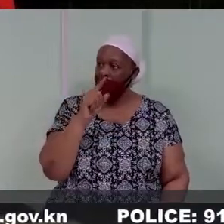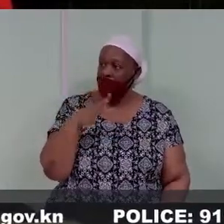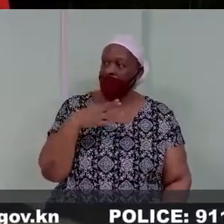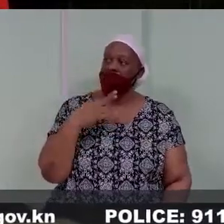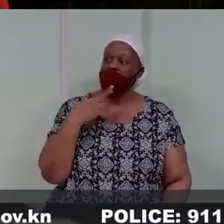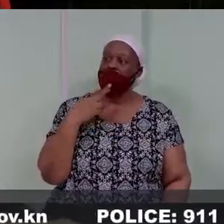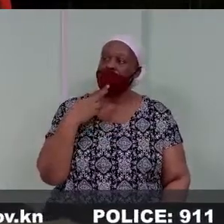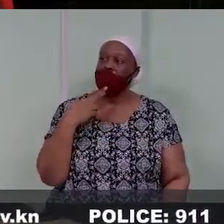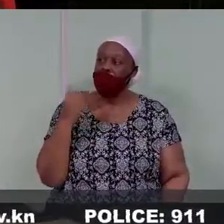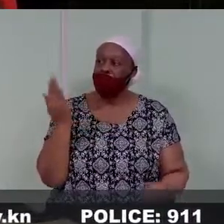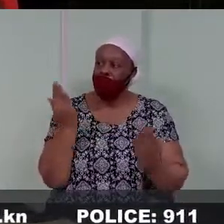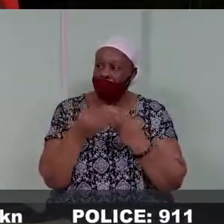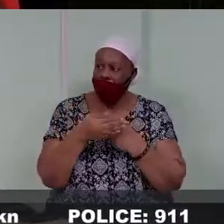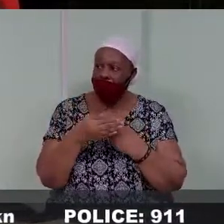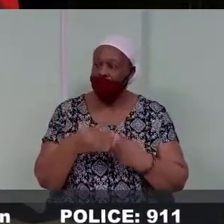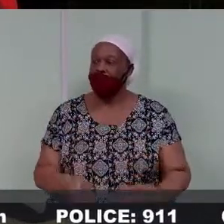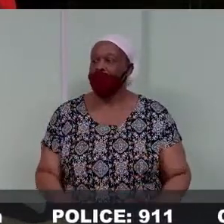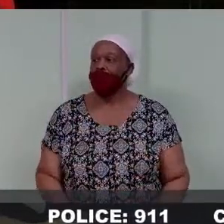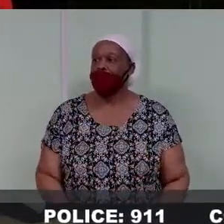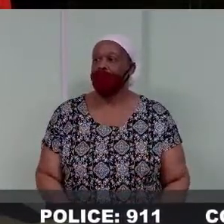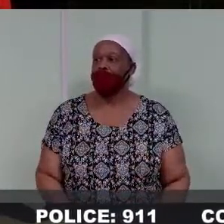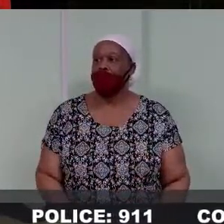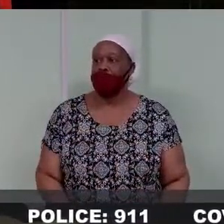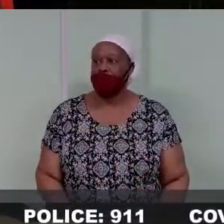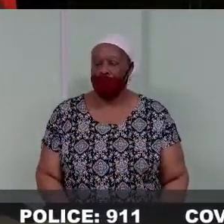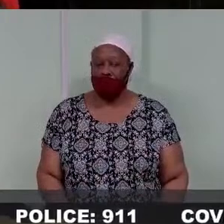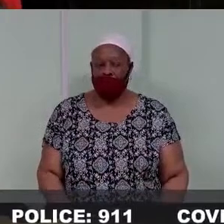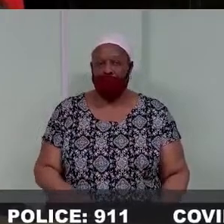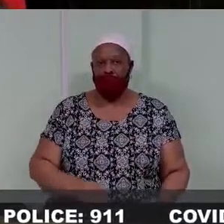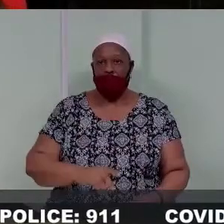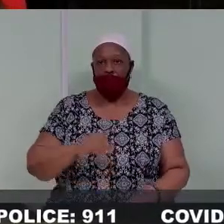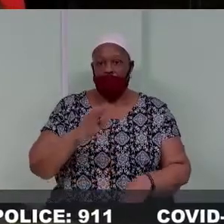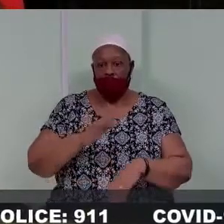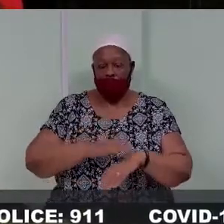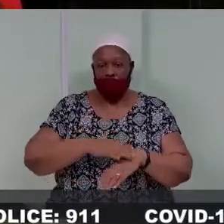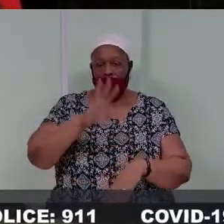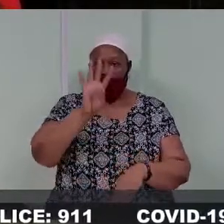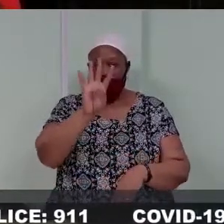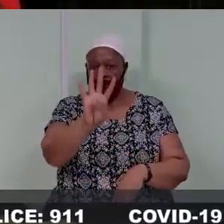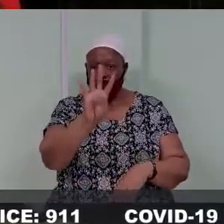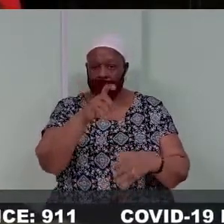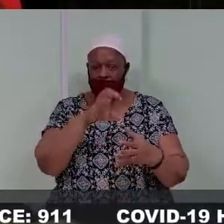the other thing that we plan to do, beginning on the 4th of October,